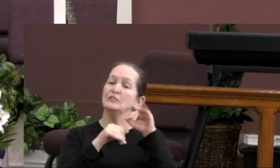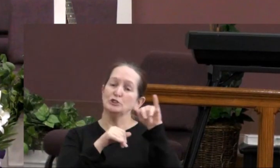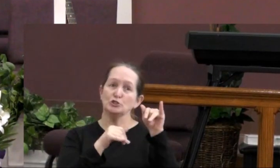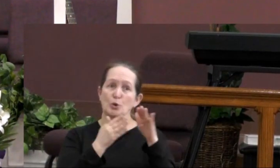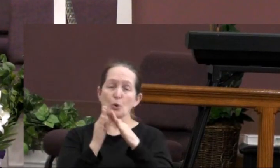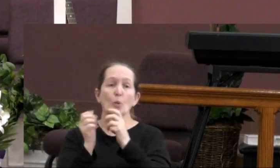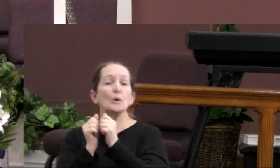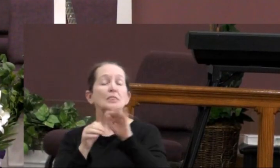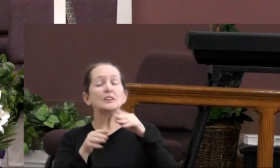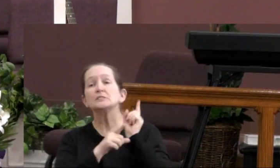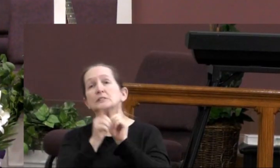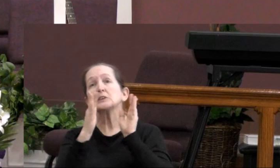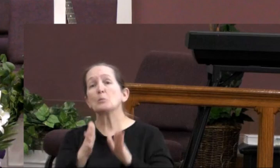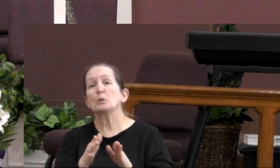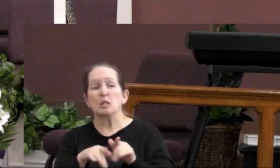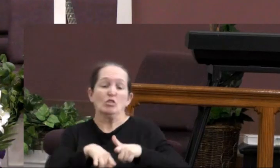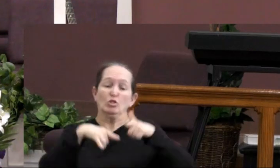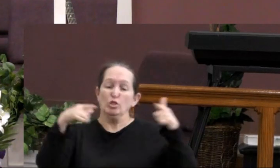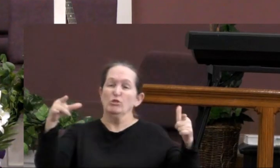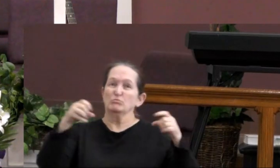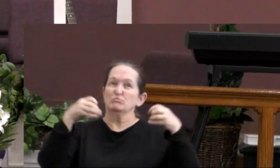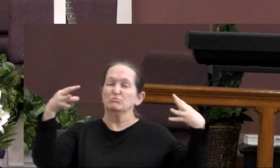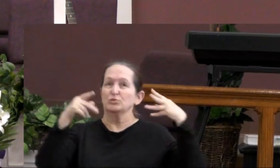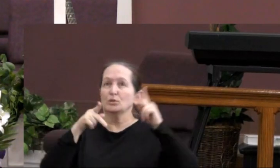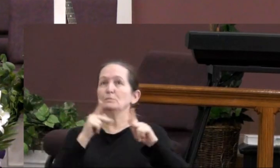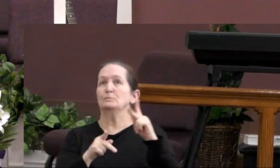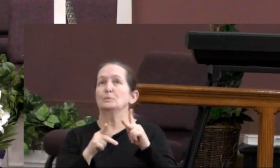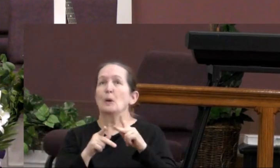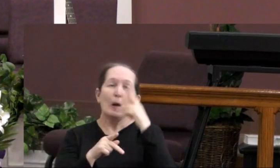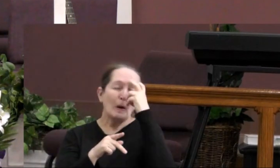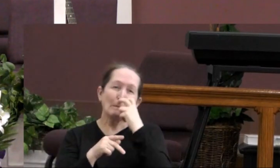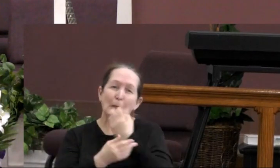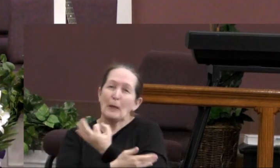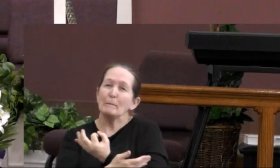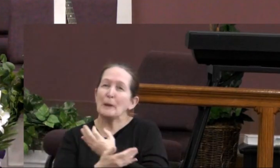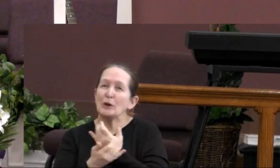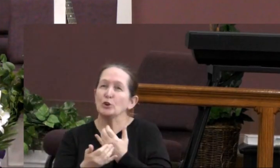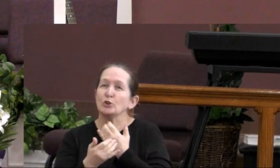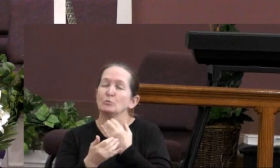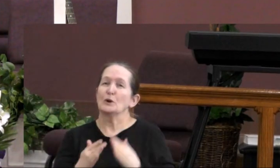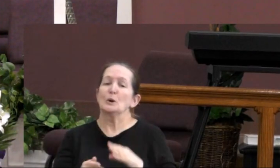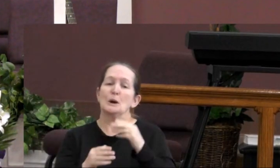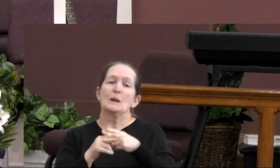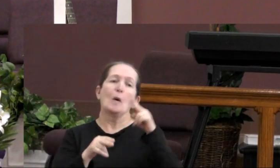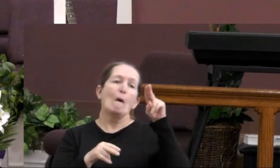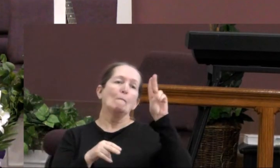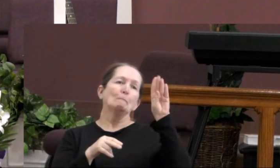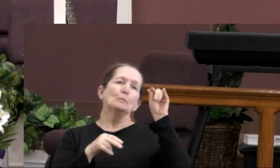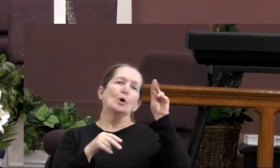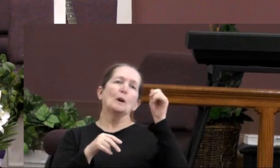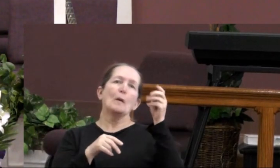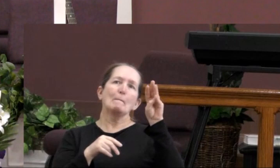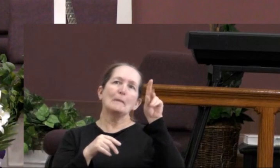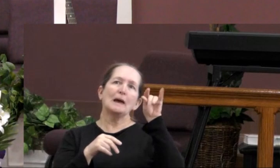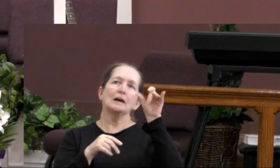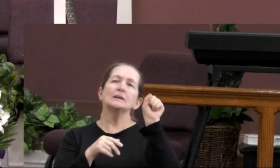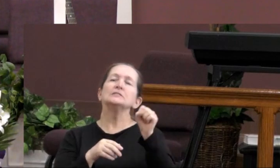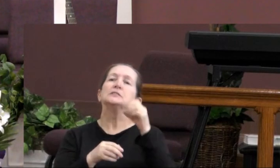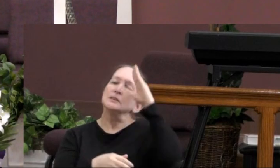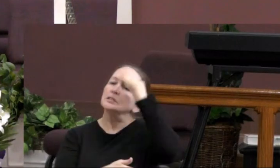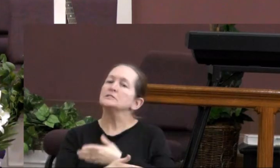his disciples and a large crowd, a blind beggar named Bartimaeus, the son